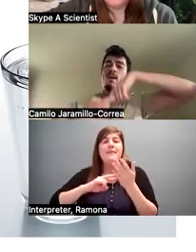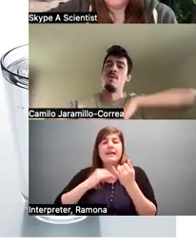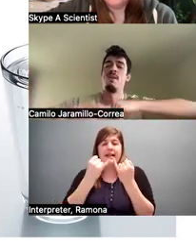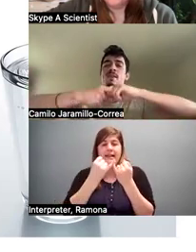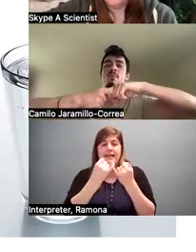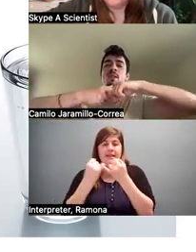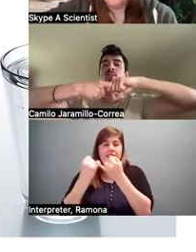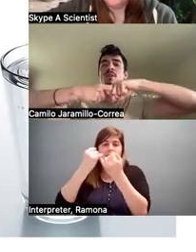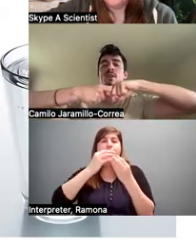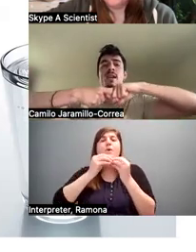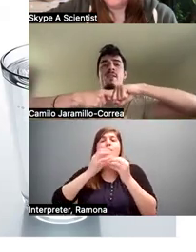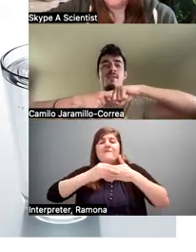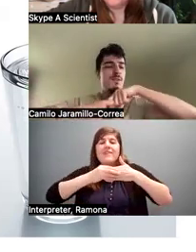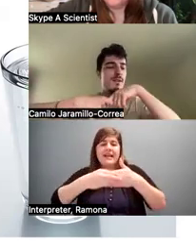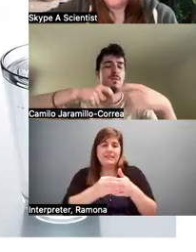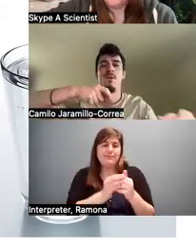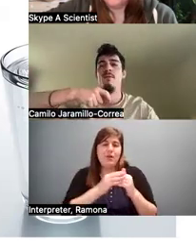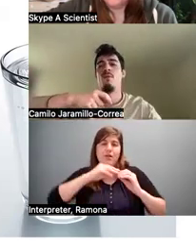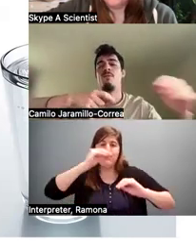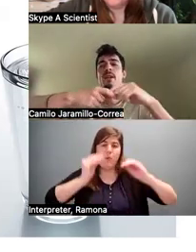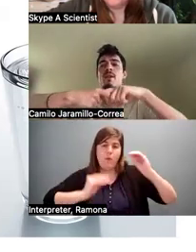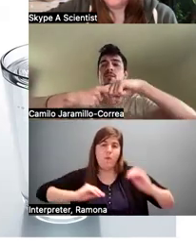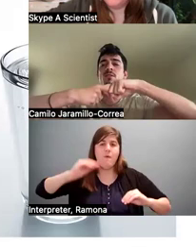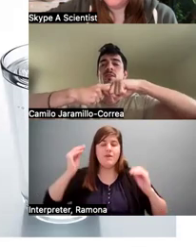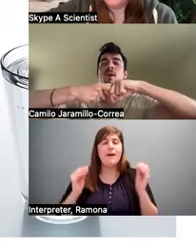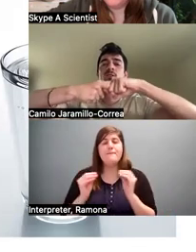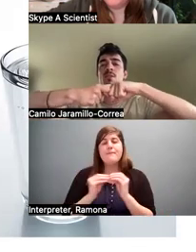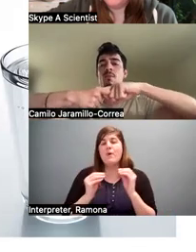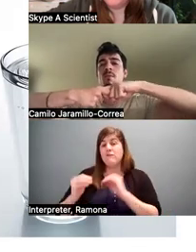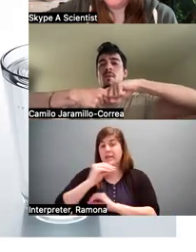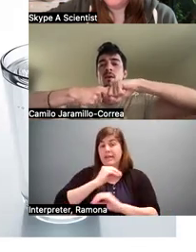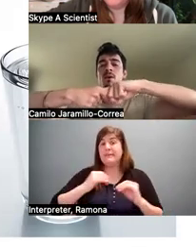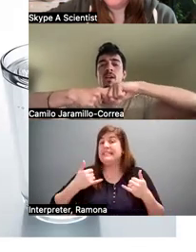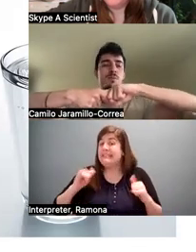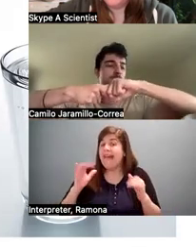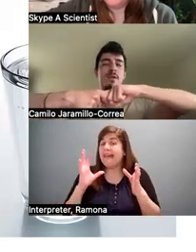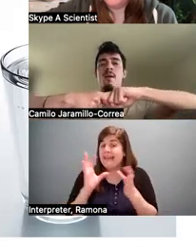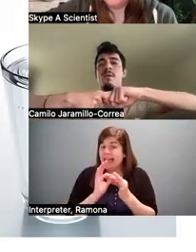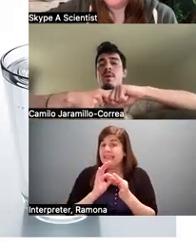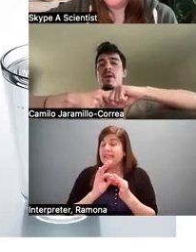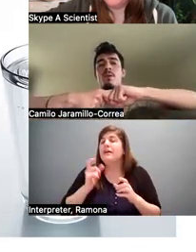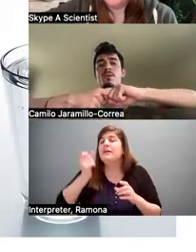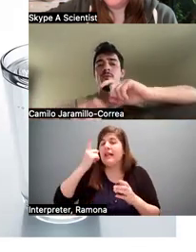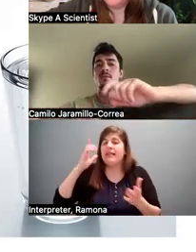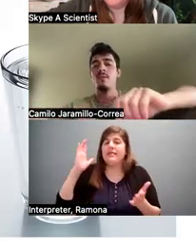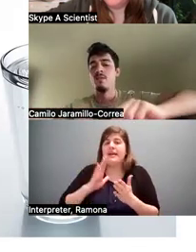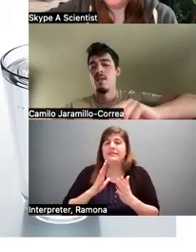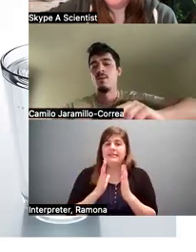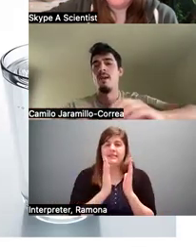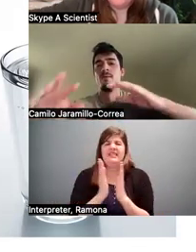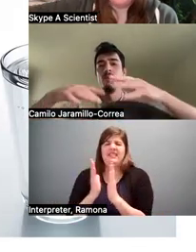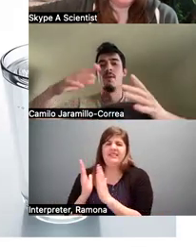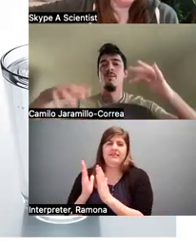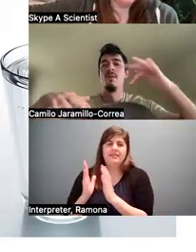freely around but they're still connected. So they have more freedom, but there's still some connection between the particles. So